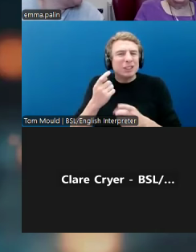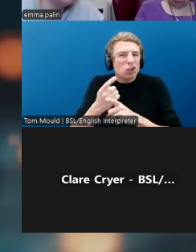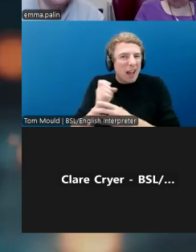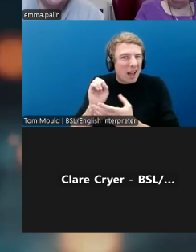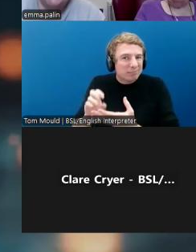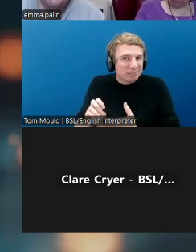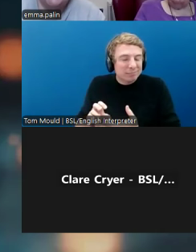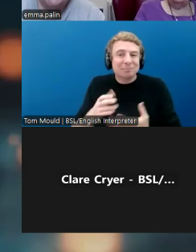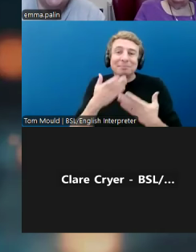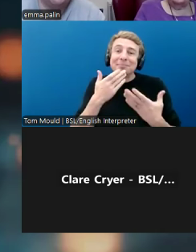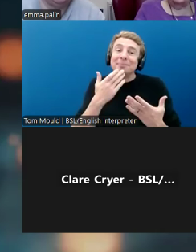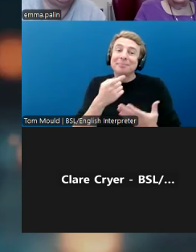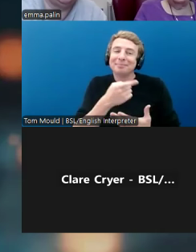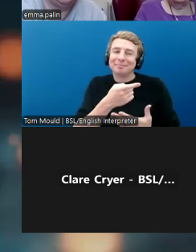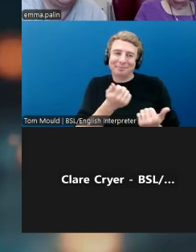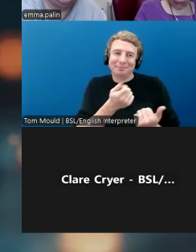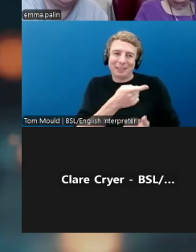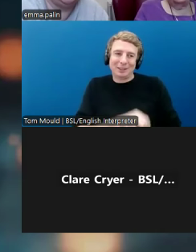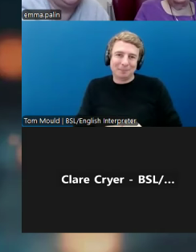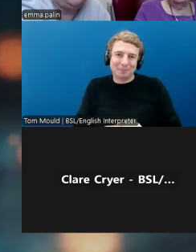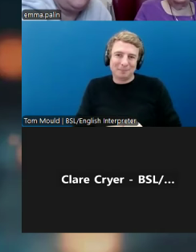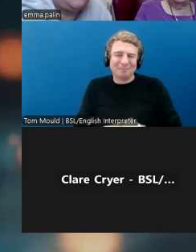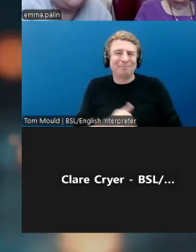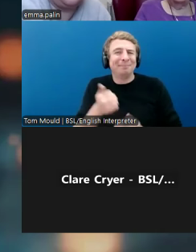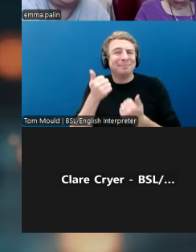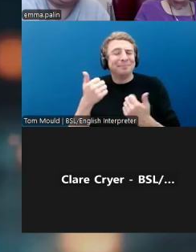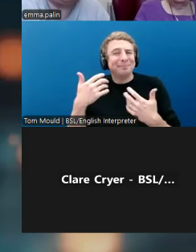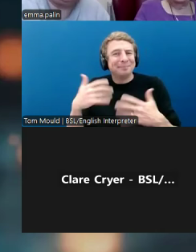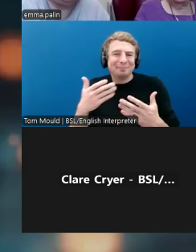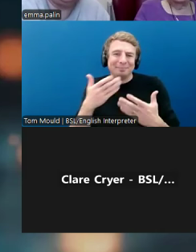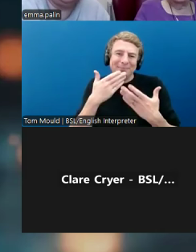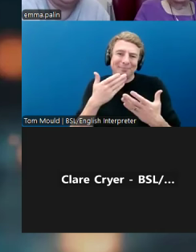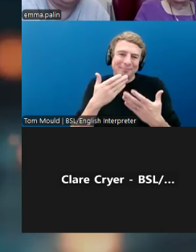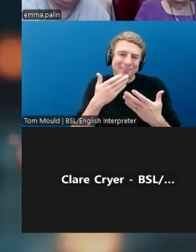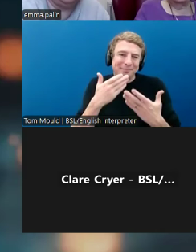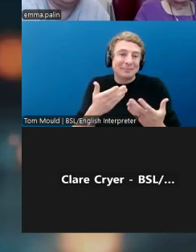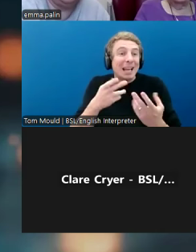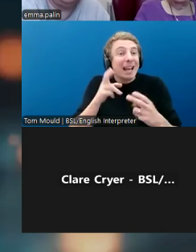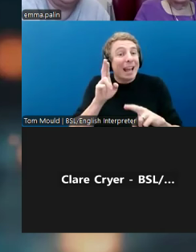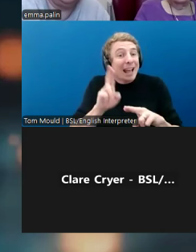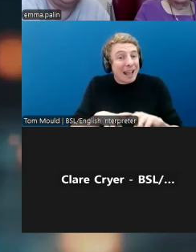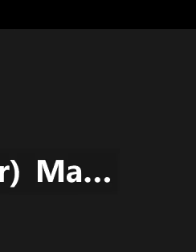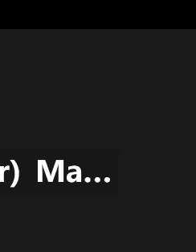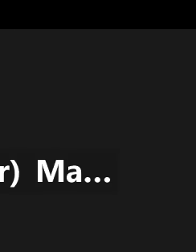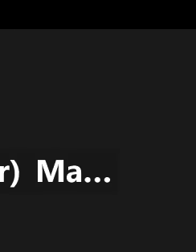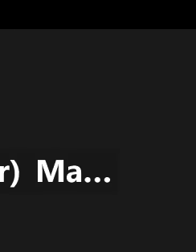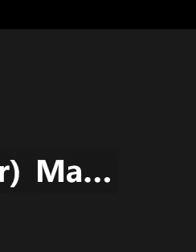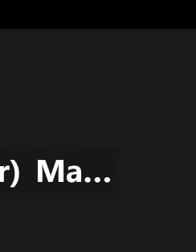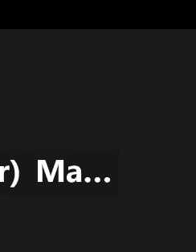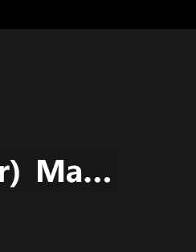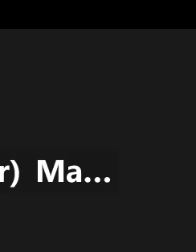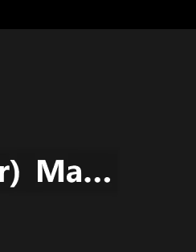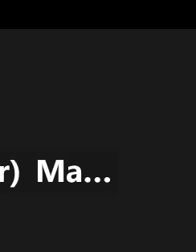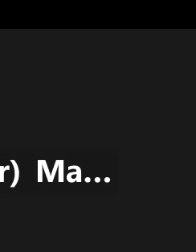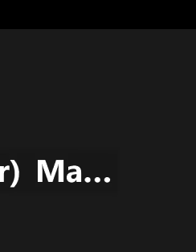us. Thank you. Thank you so much. And please, please, if you do have any questions, do pop them in the chat. I know we